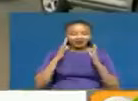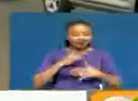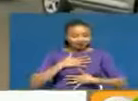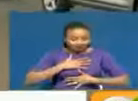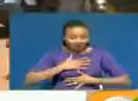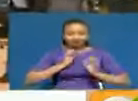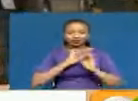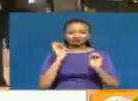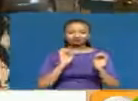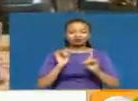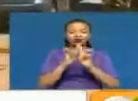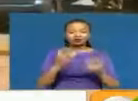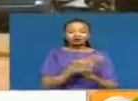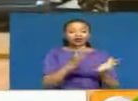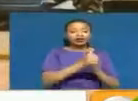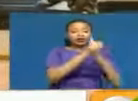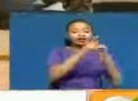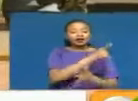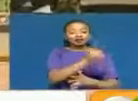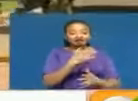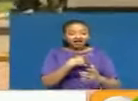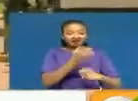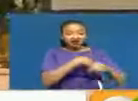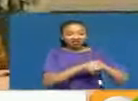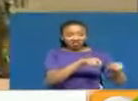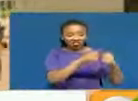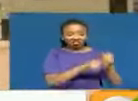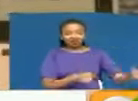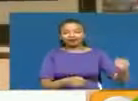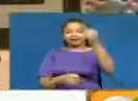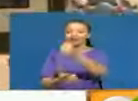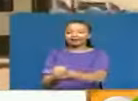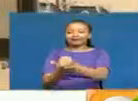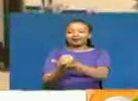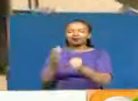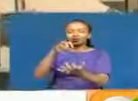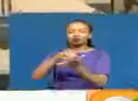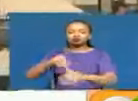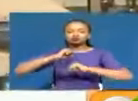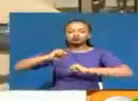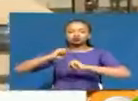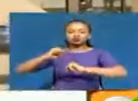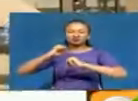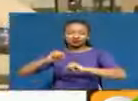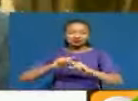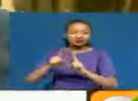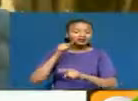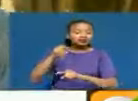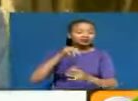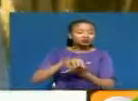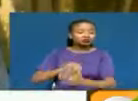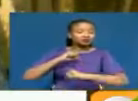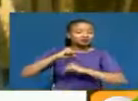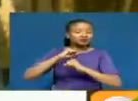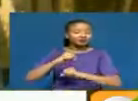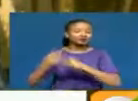by leaders with integrity questions to get elected into public offices which they use as shields from their questionable actions. When it